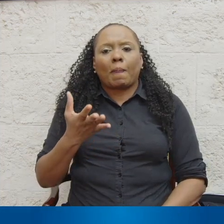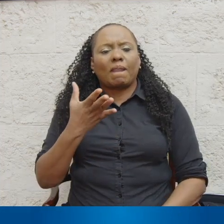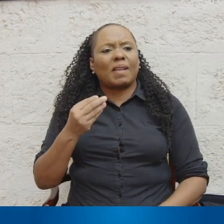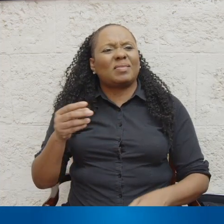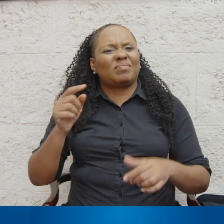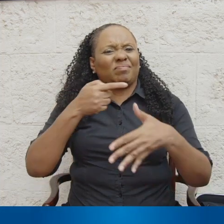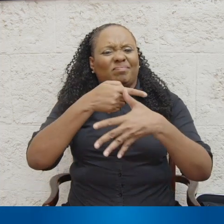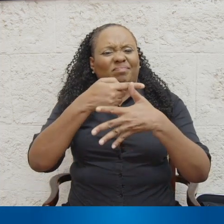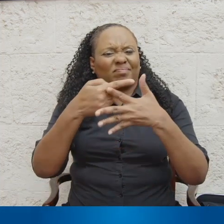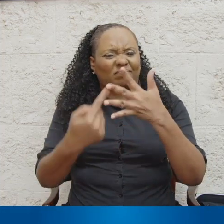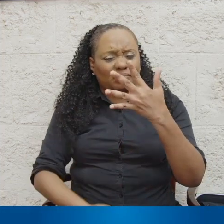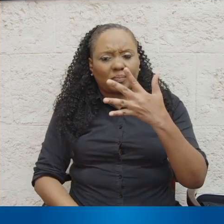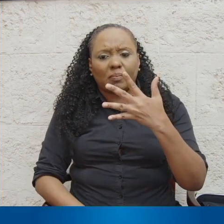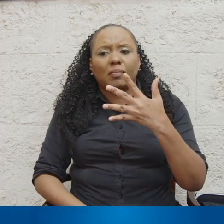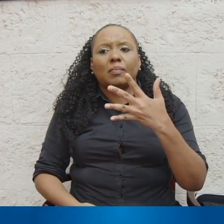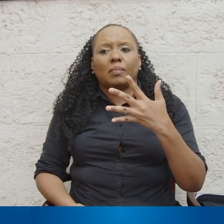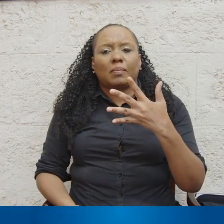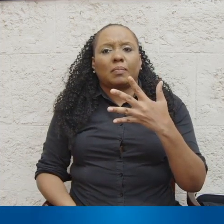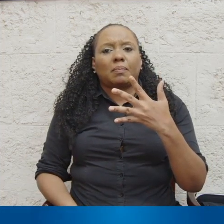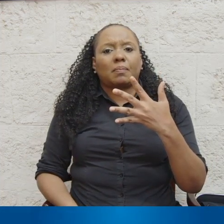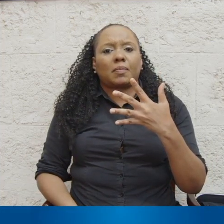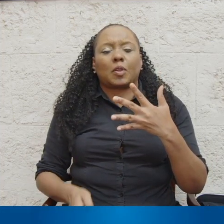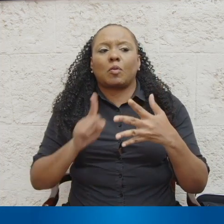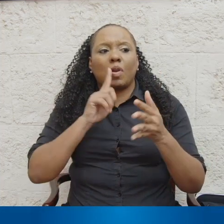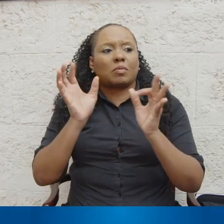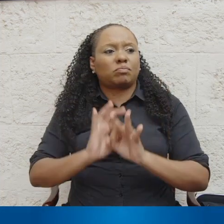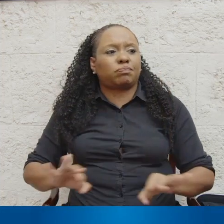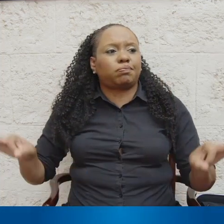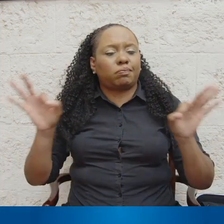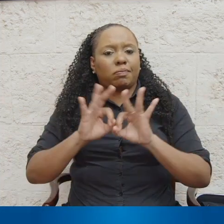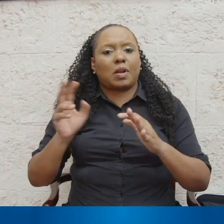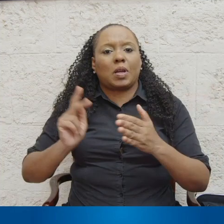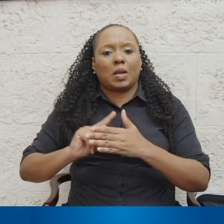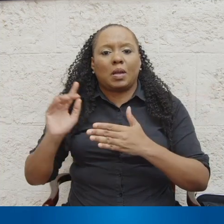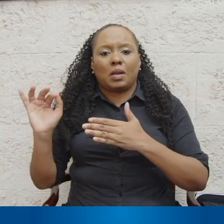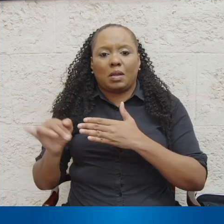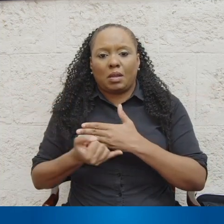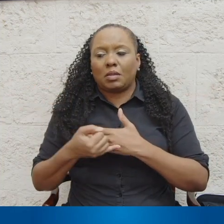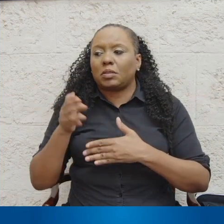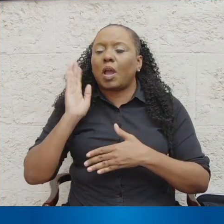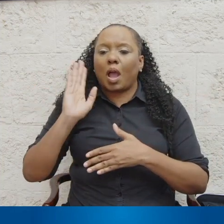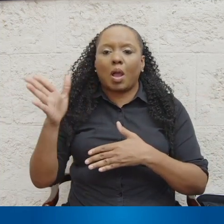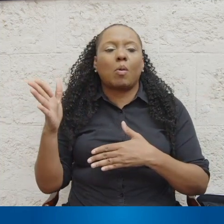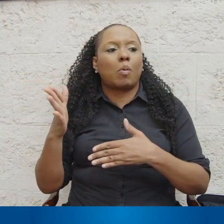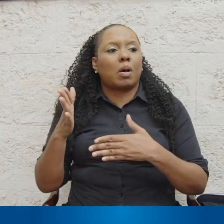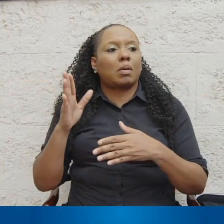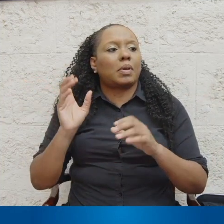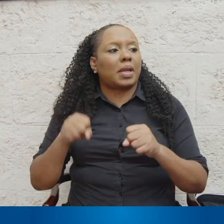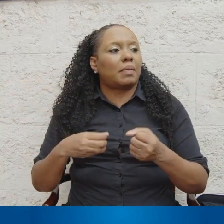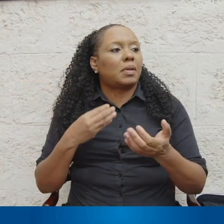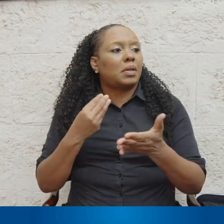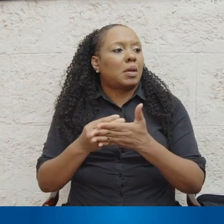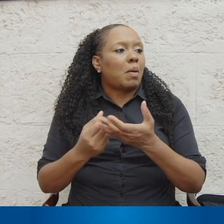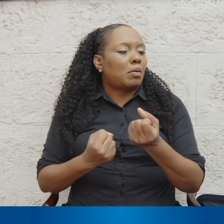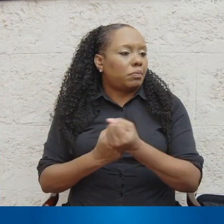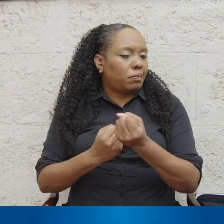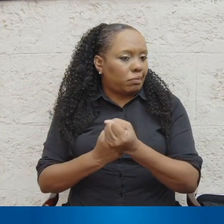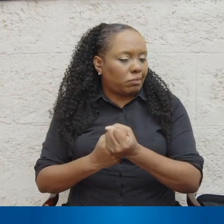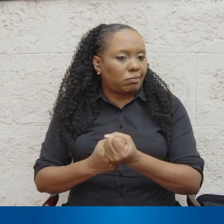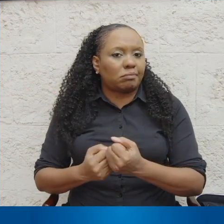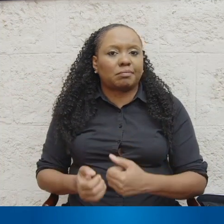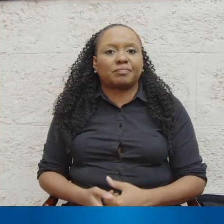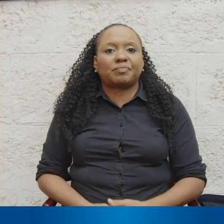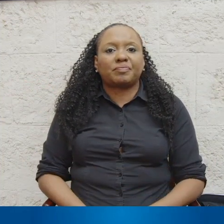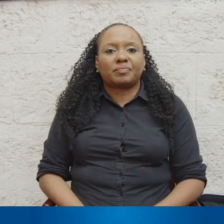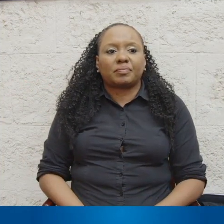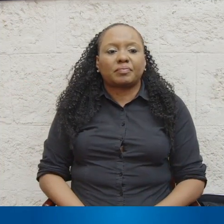those kinds of very big and significant projects. This is what we're going to be able to finance in the context of this, and so that if